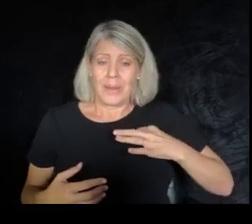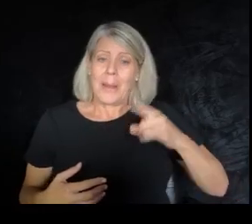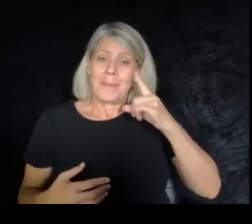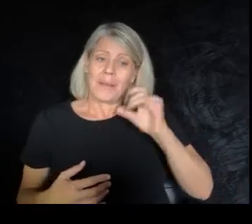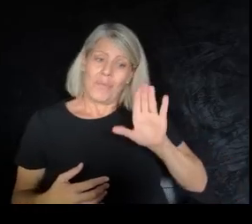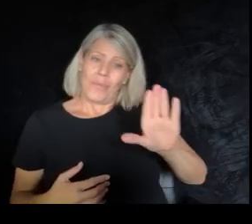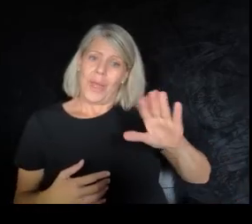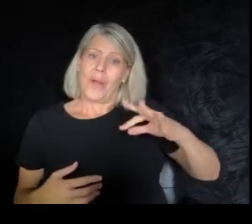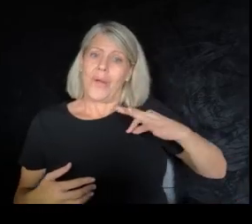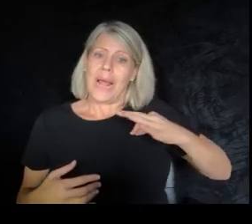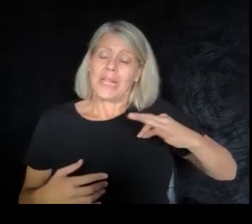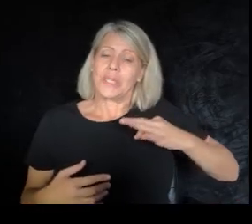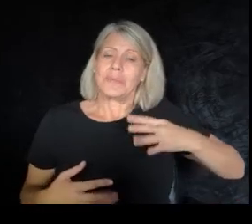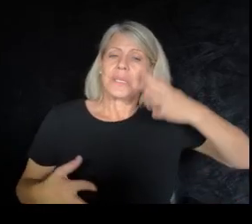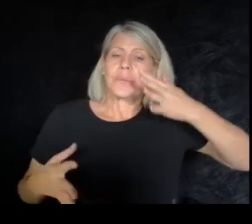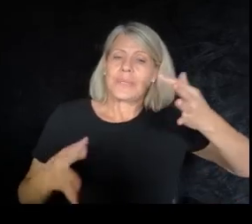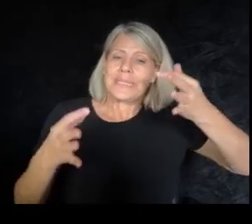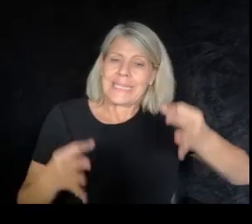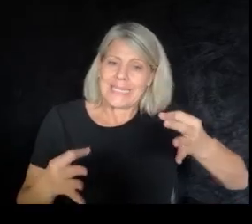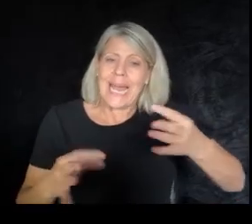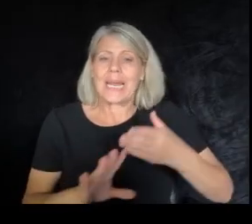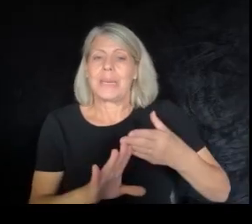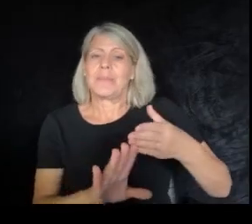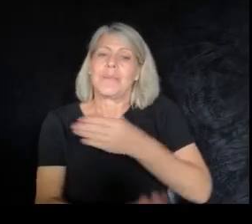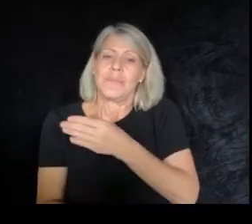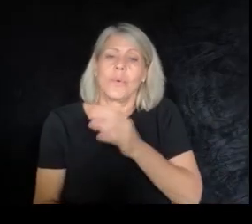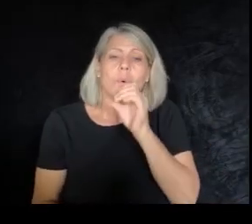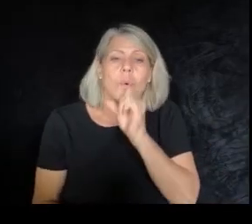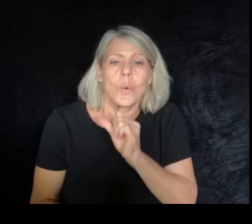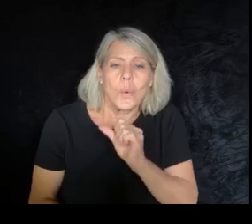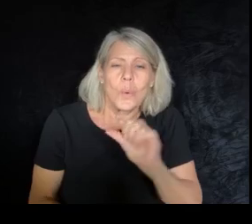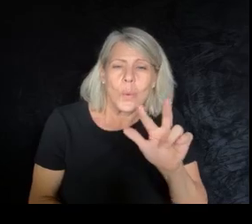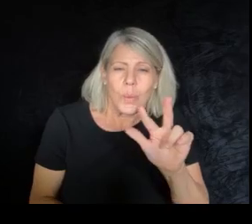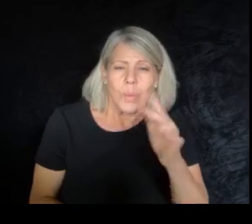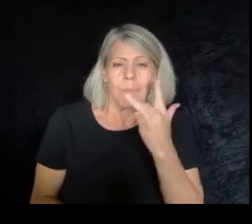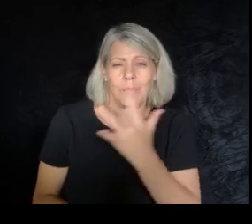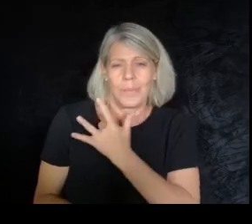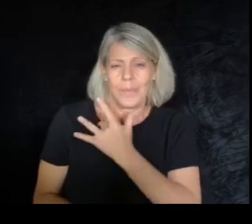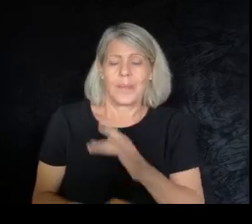was determined prior to their third birthday.